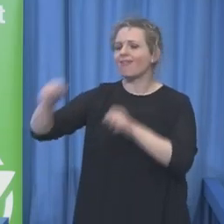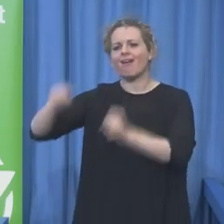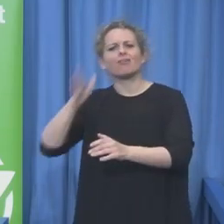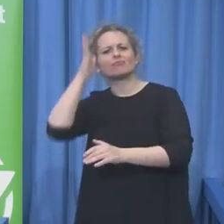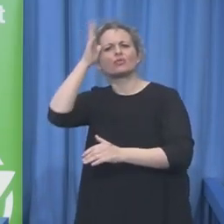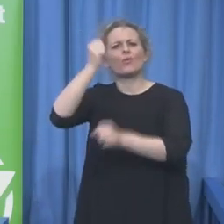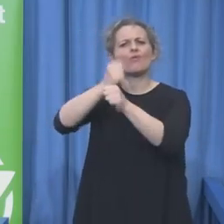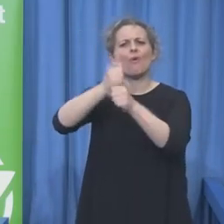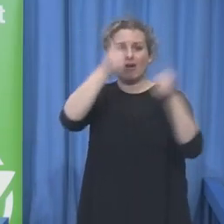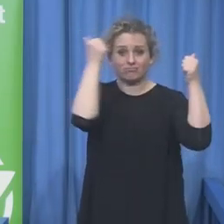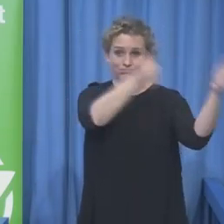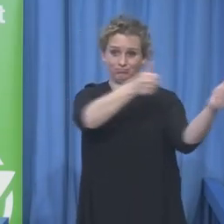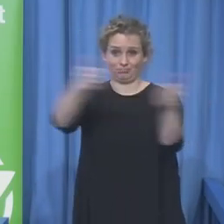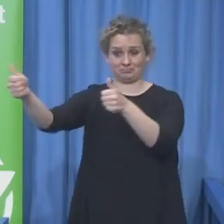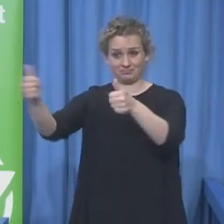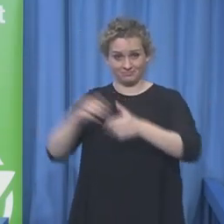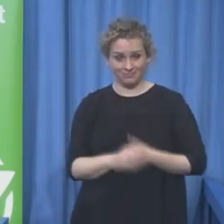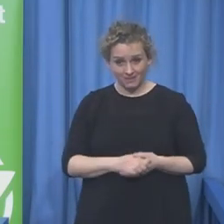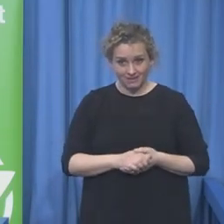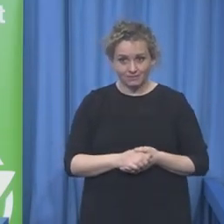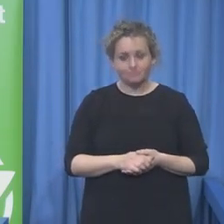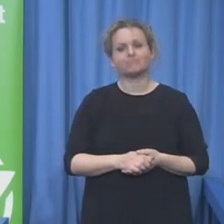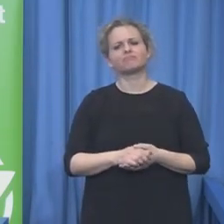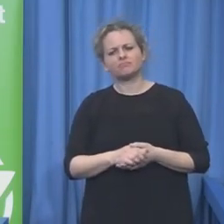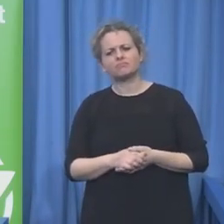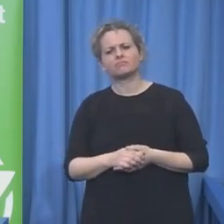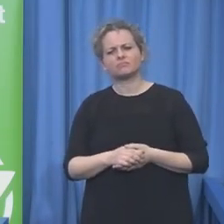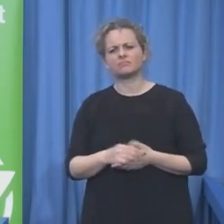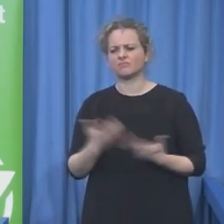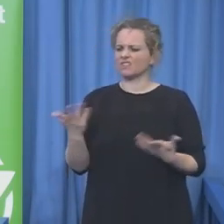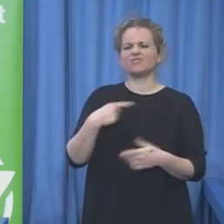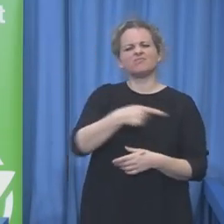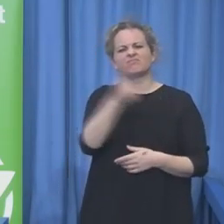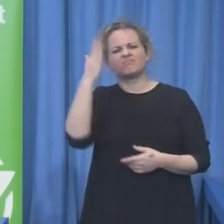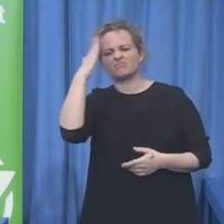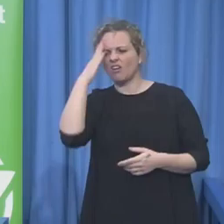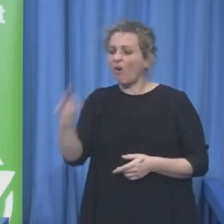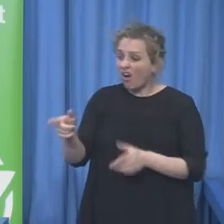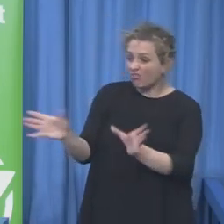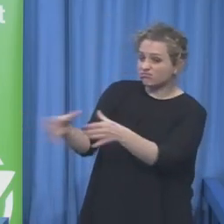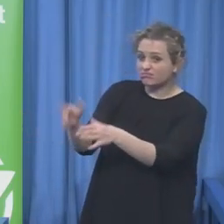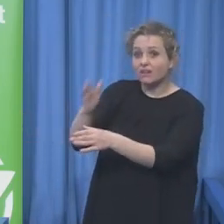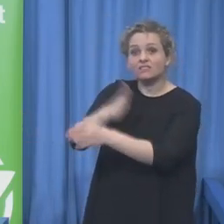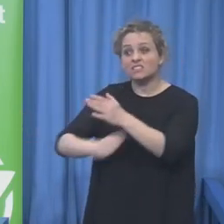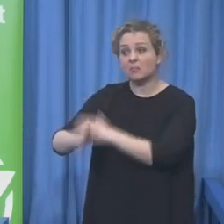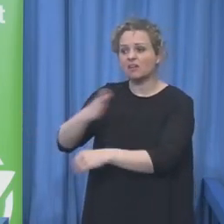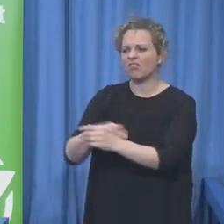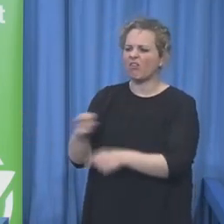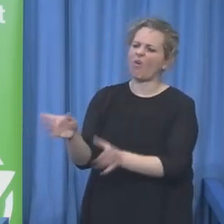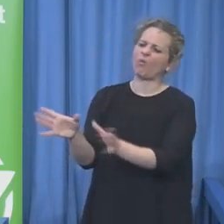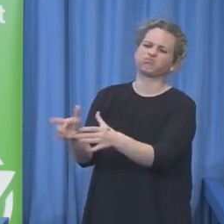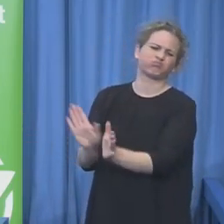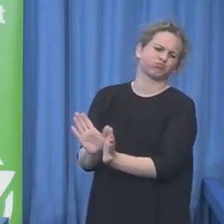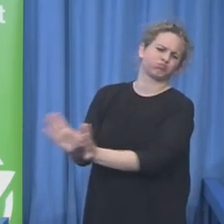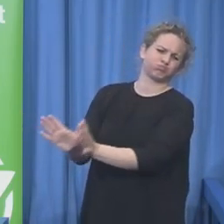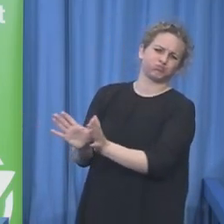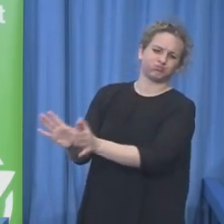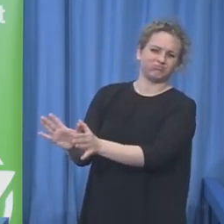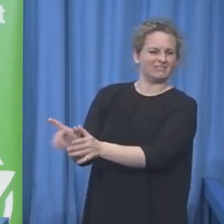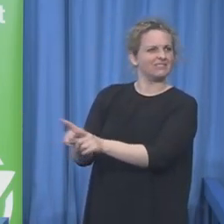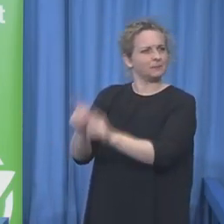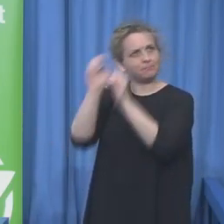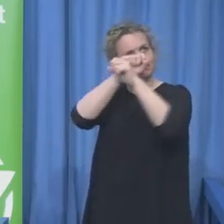to reduce stigma and to develop more natural relationships in the employment arena. So I think I'll stop